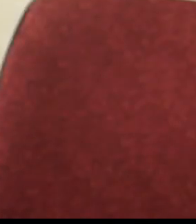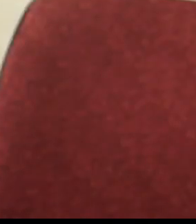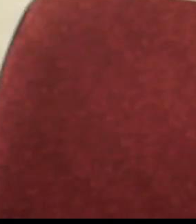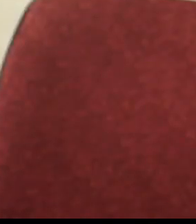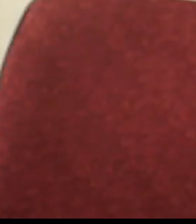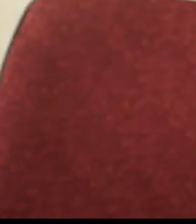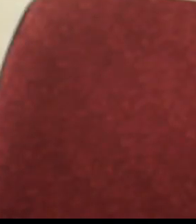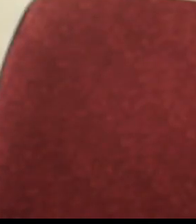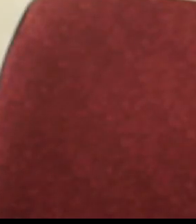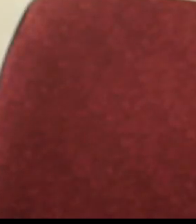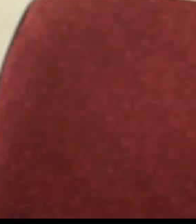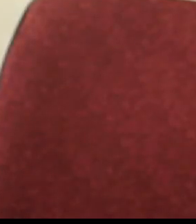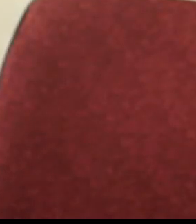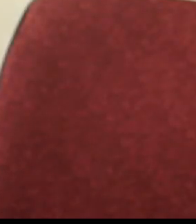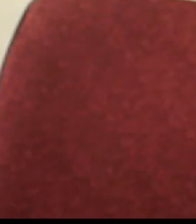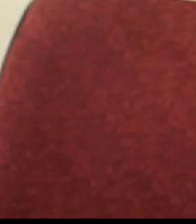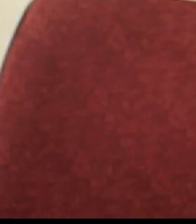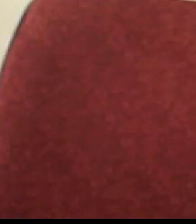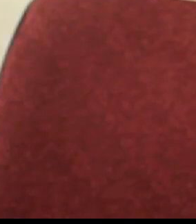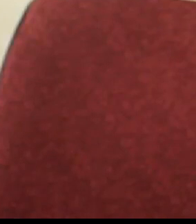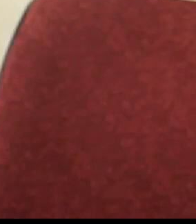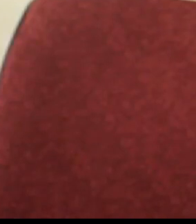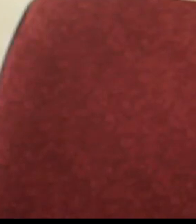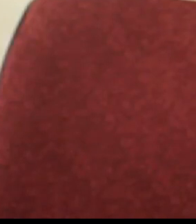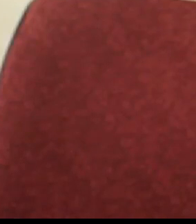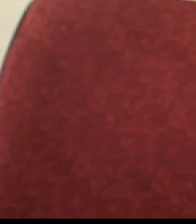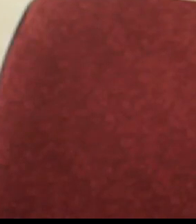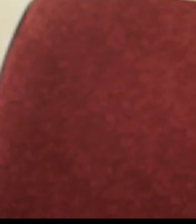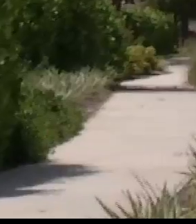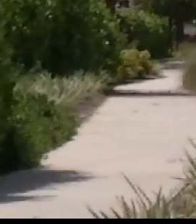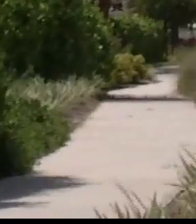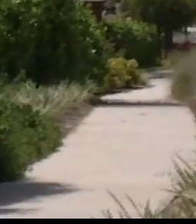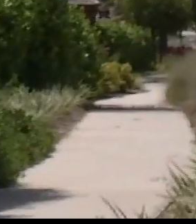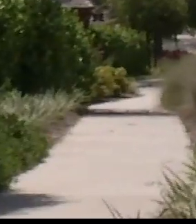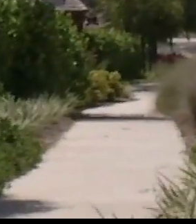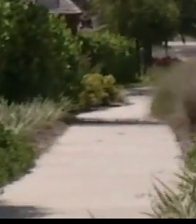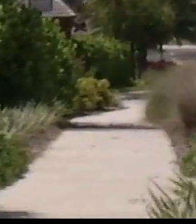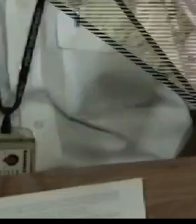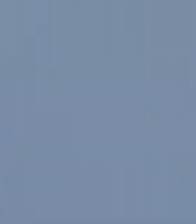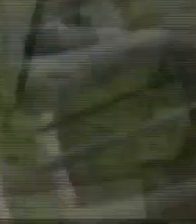There are details about the court's written ruling in the Bahamar saga.